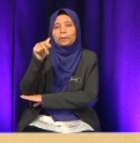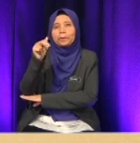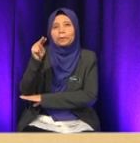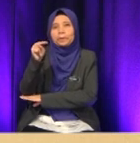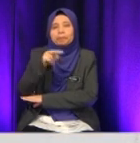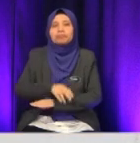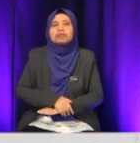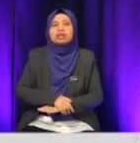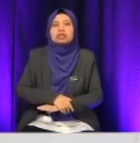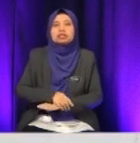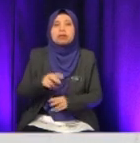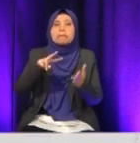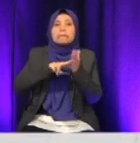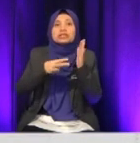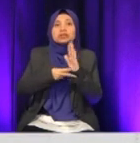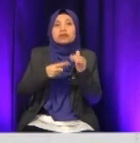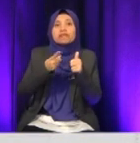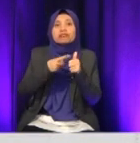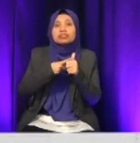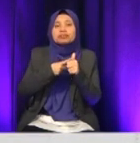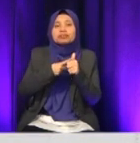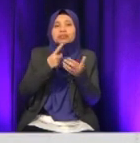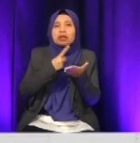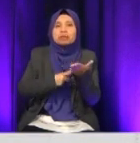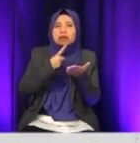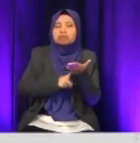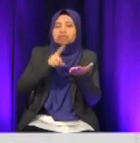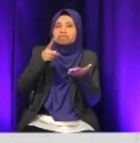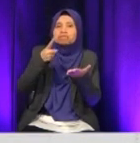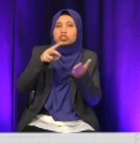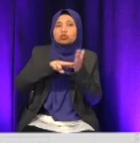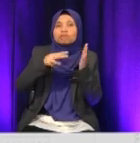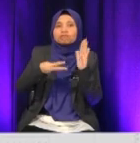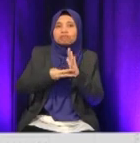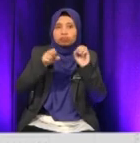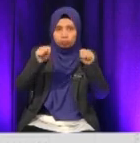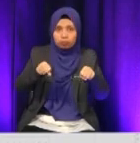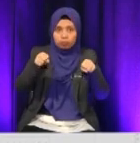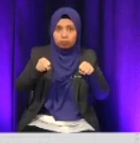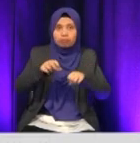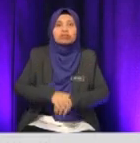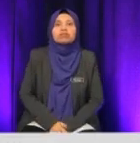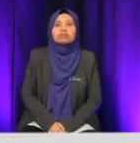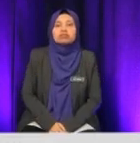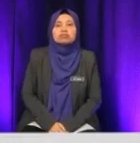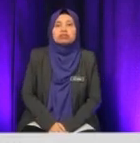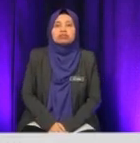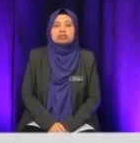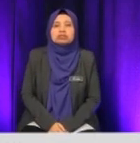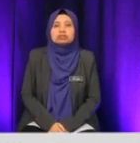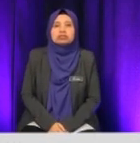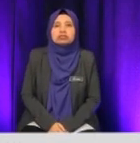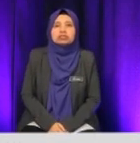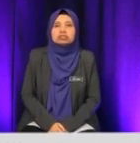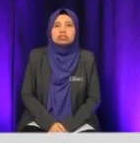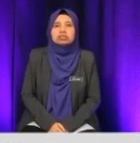first definition. Any definition or? Yes, any definition. All right. Our students are going to lend their ears to listen attentively to your definition.